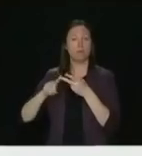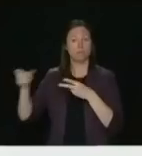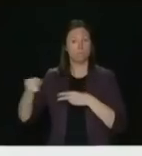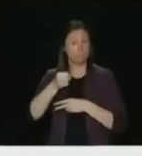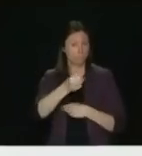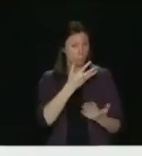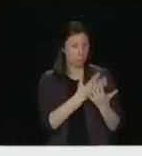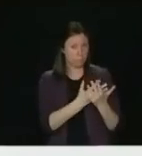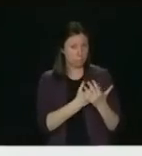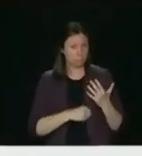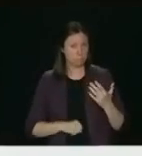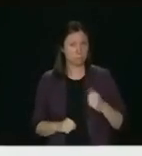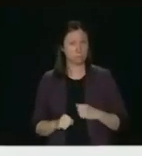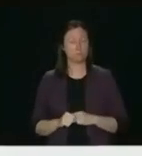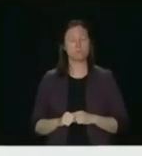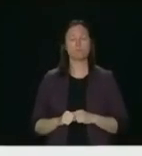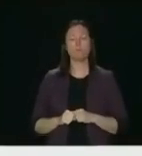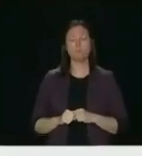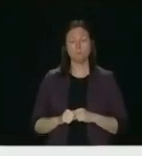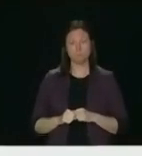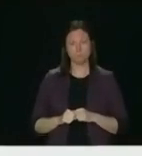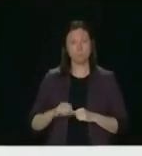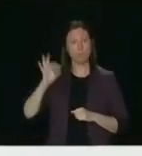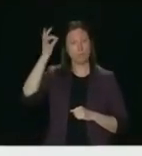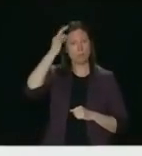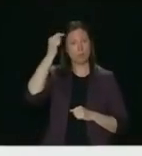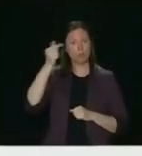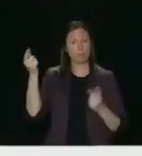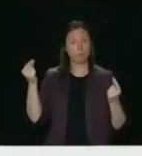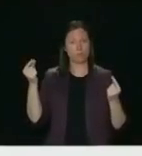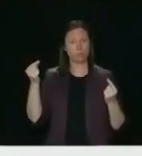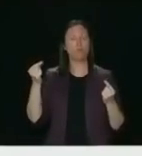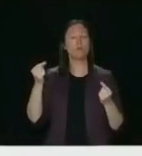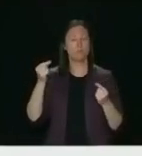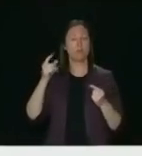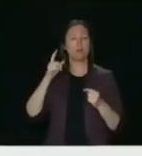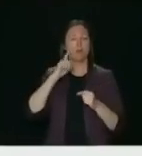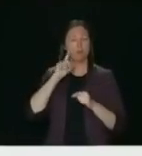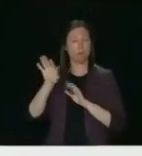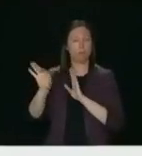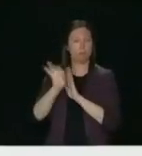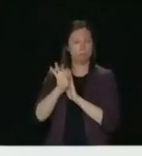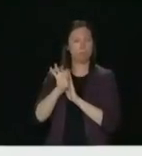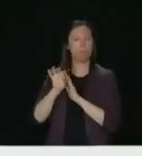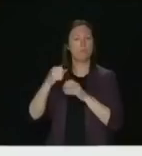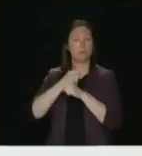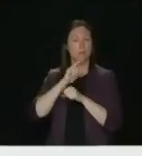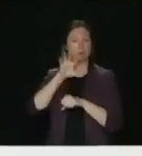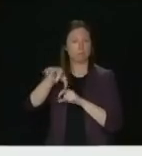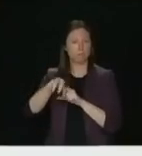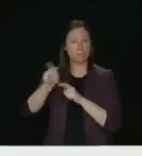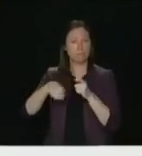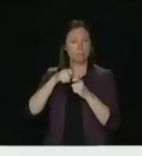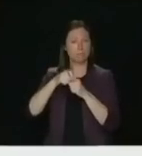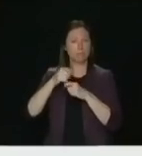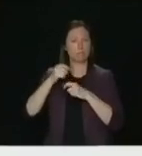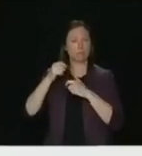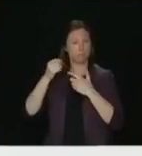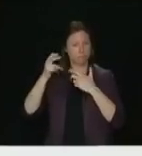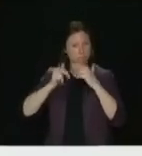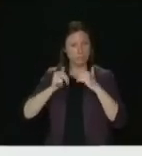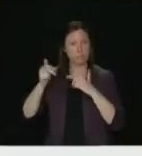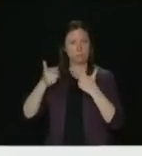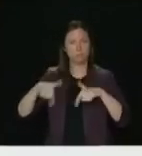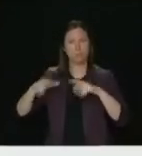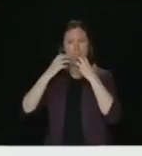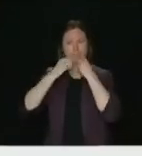imprisonment. The government will designate, secure, and protect places and infrastructure that are